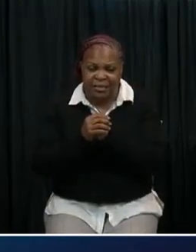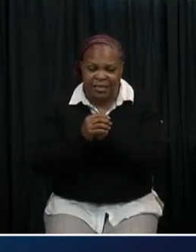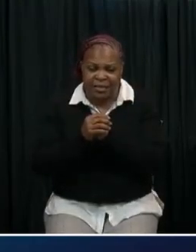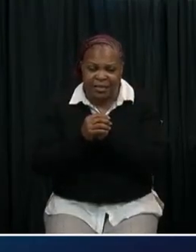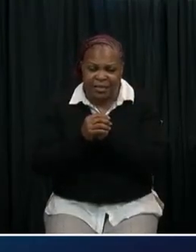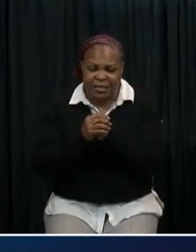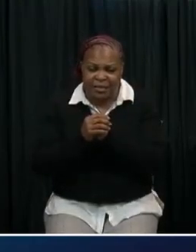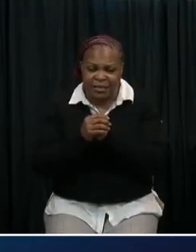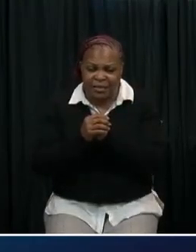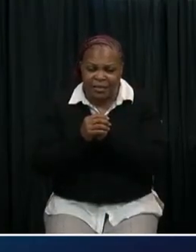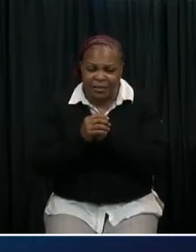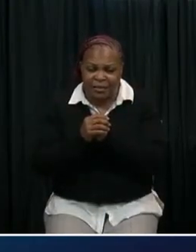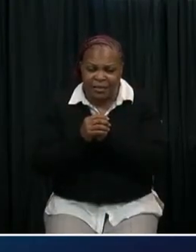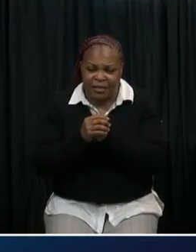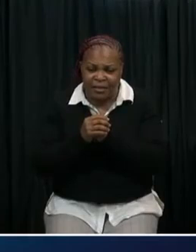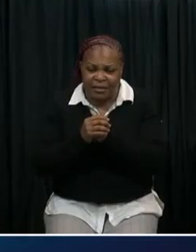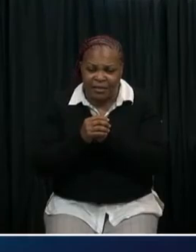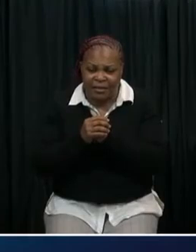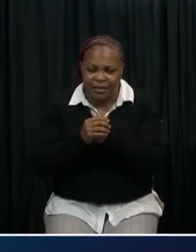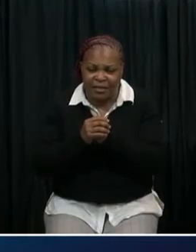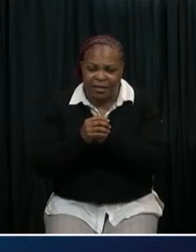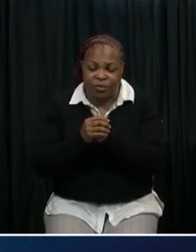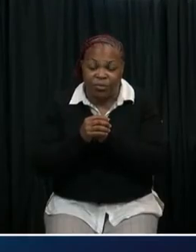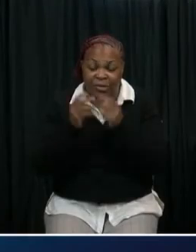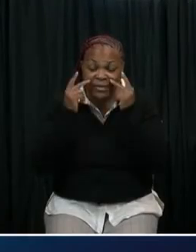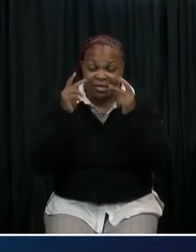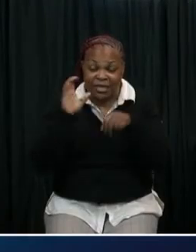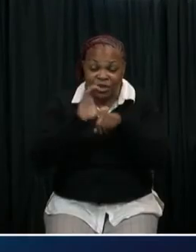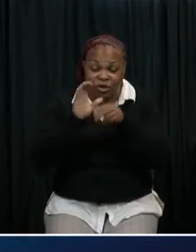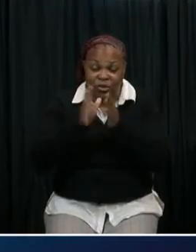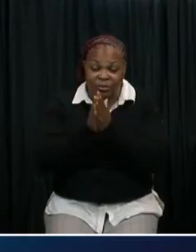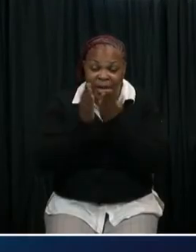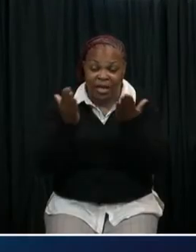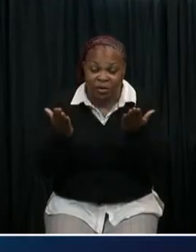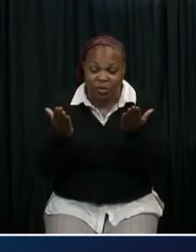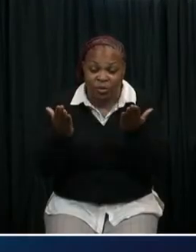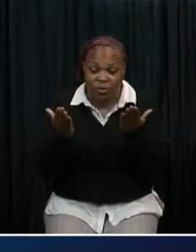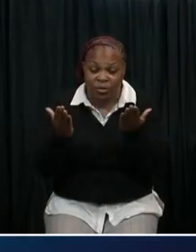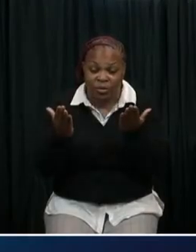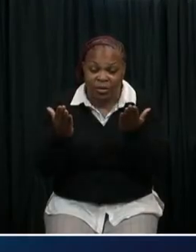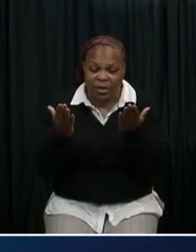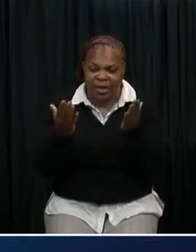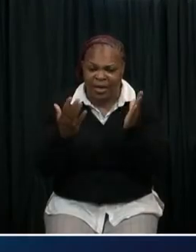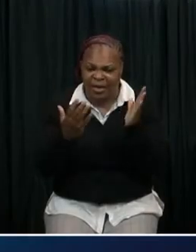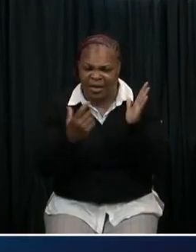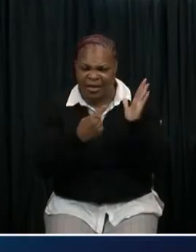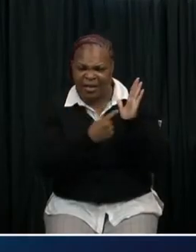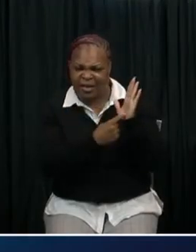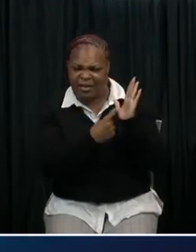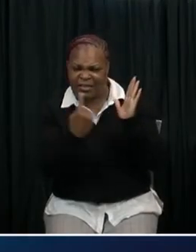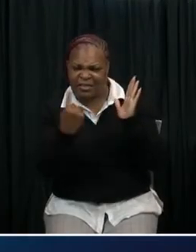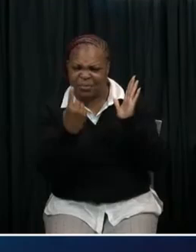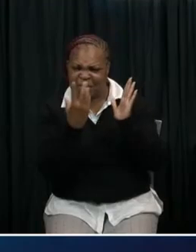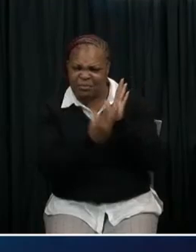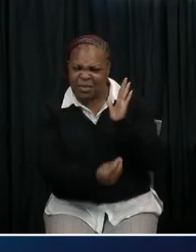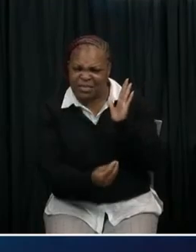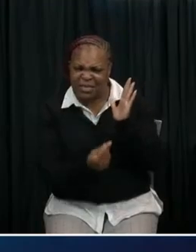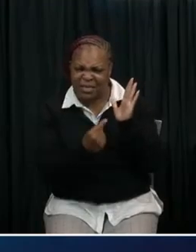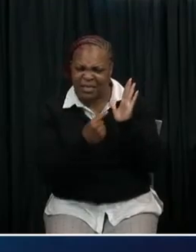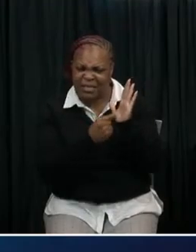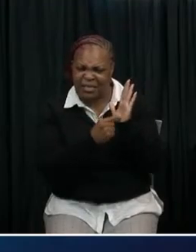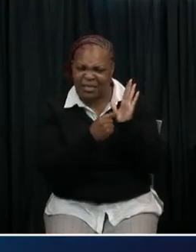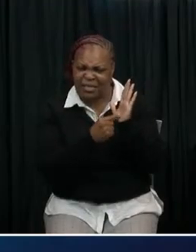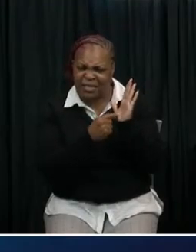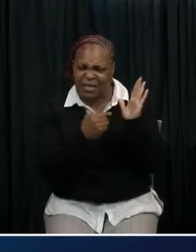been done by in the church manual, it has left out the use of electronic